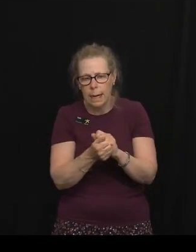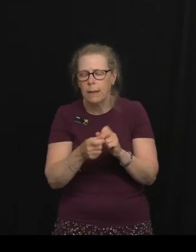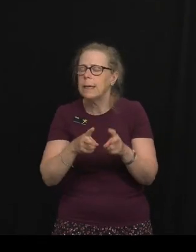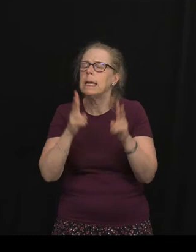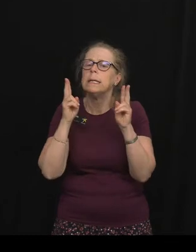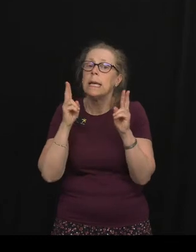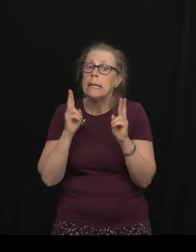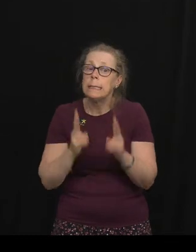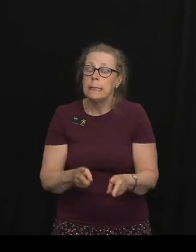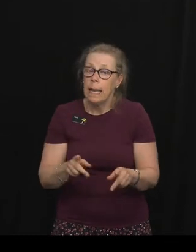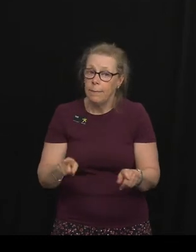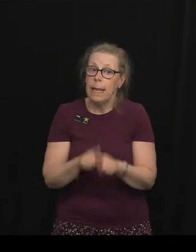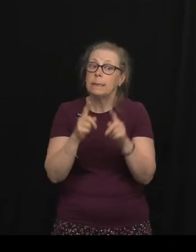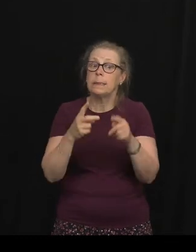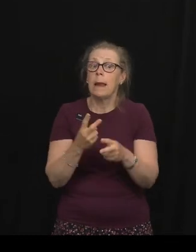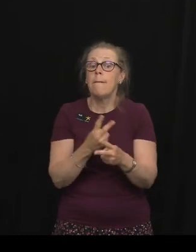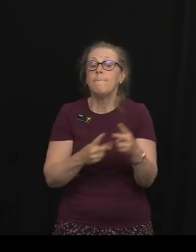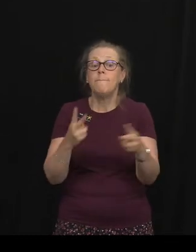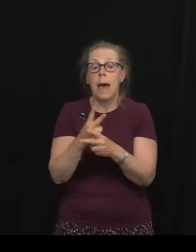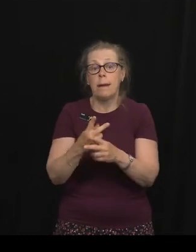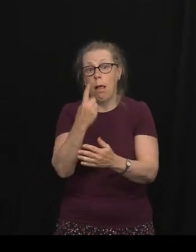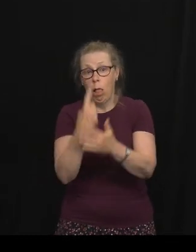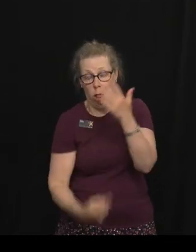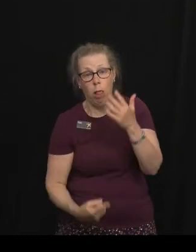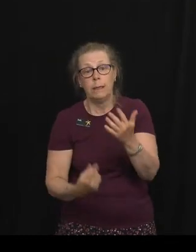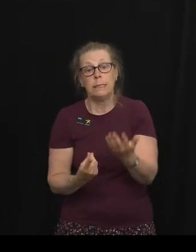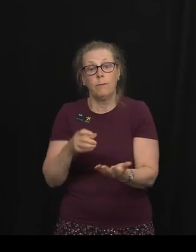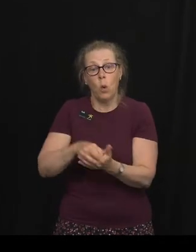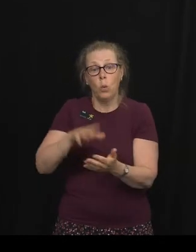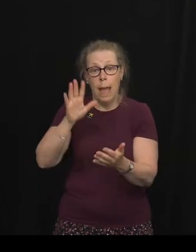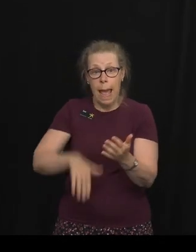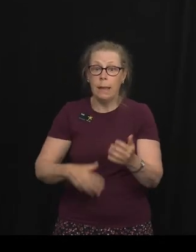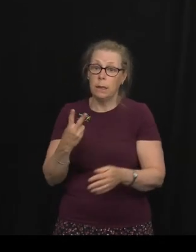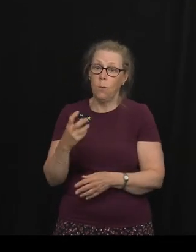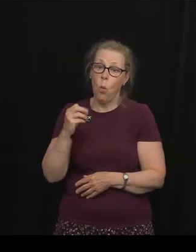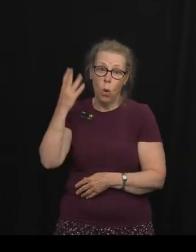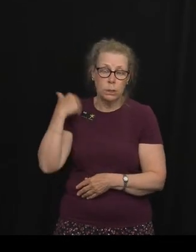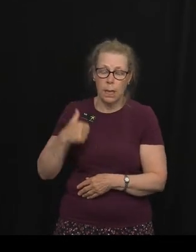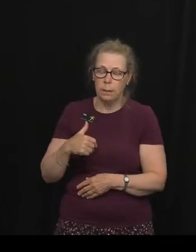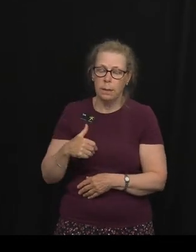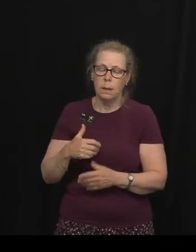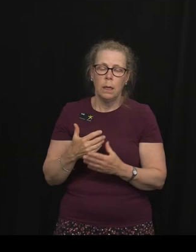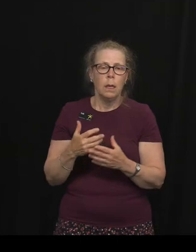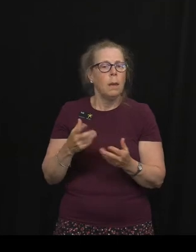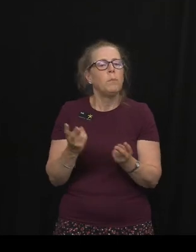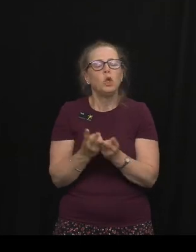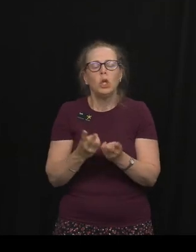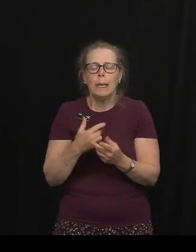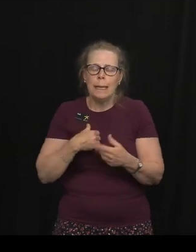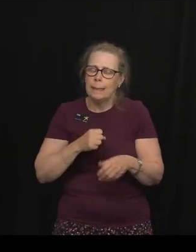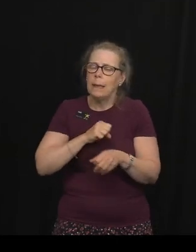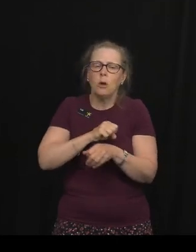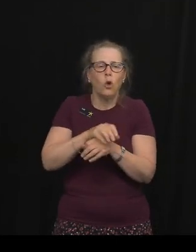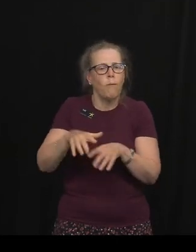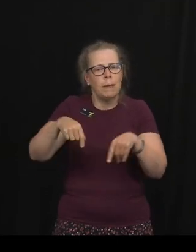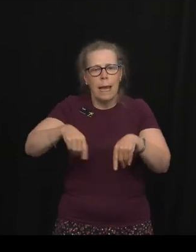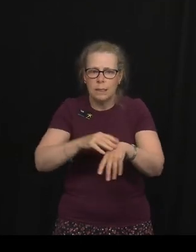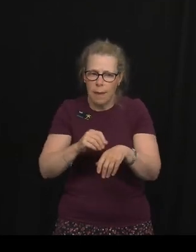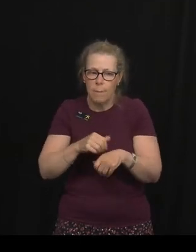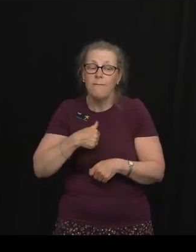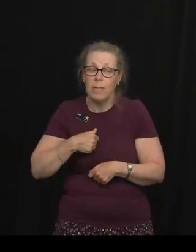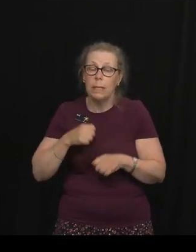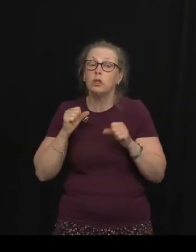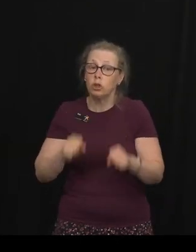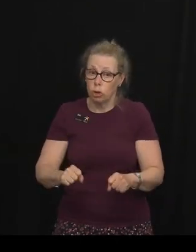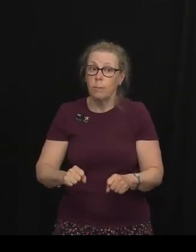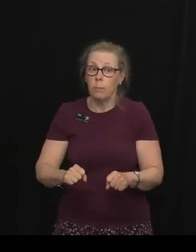situation than what we were 3 years ago. So deep worry, not about COVID here, but that we will have a new pandemic if we are not prepared, because we